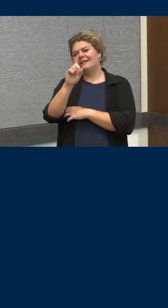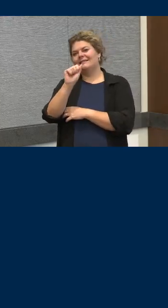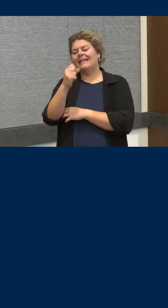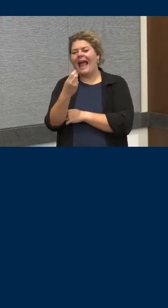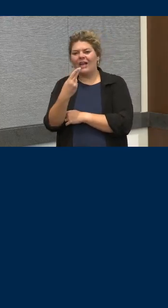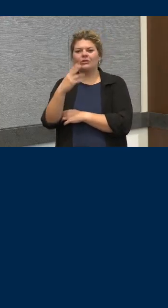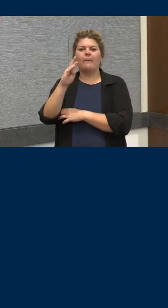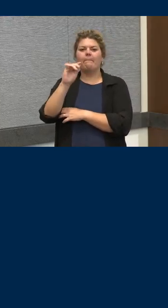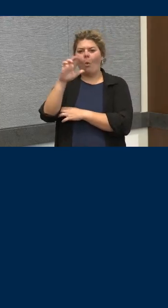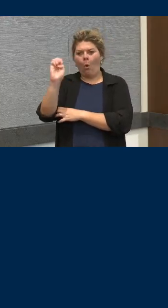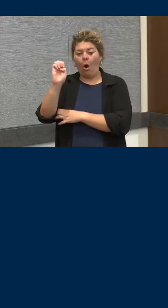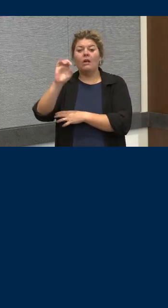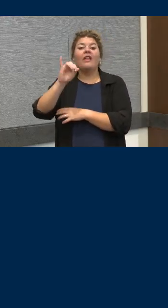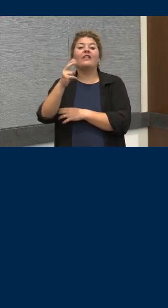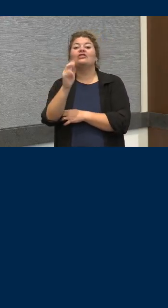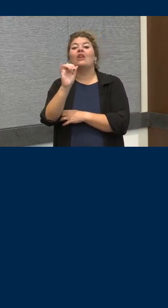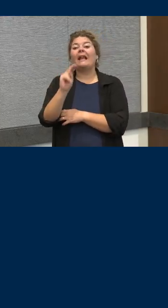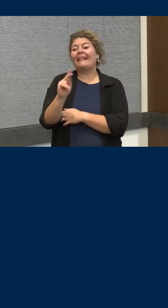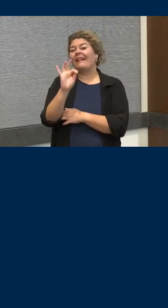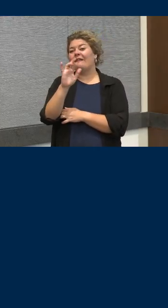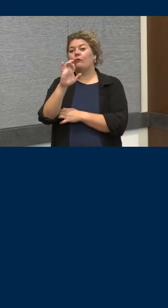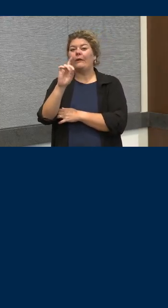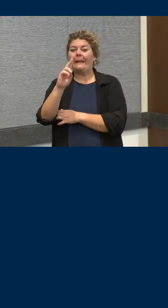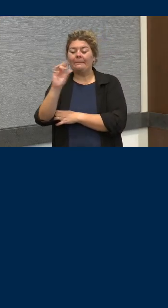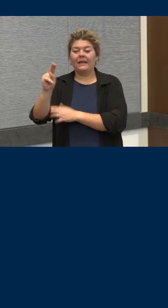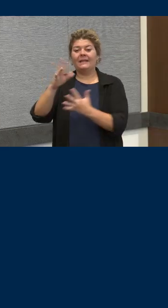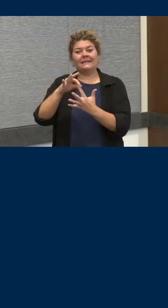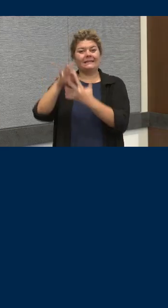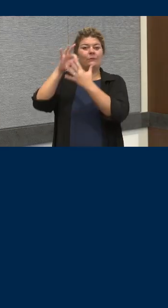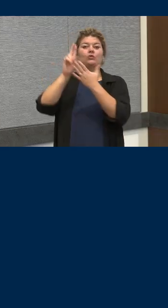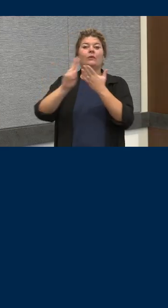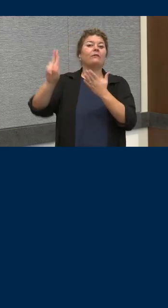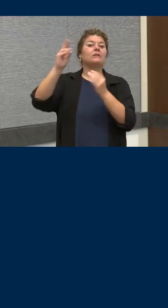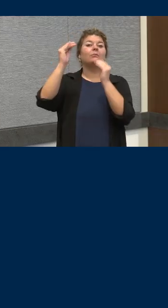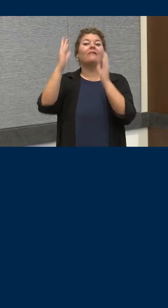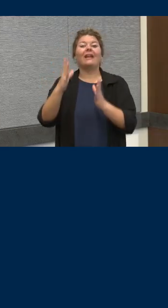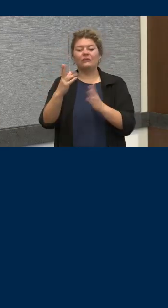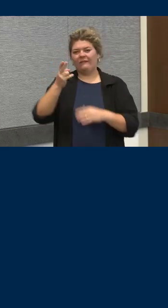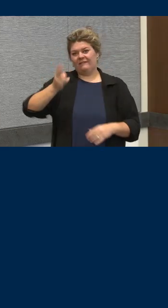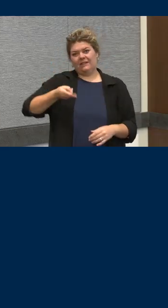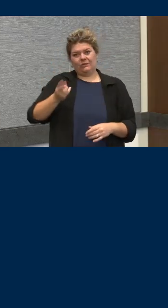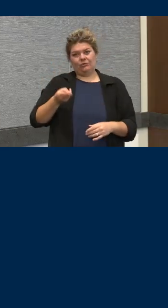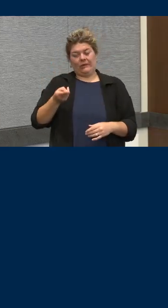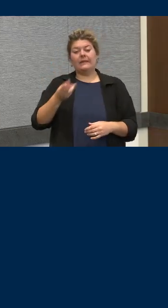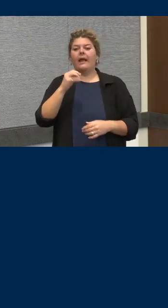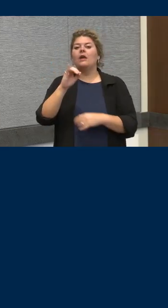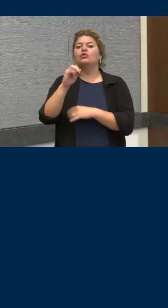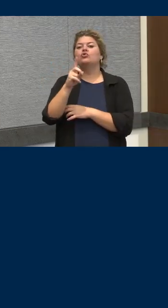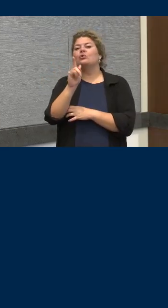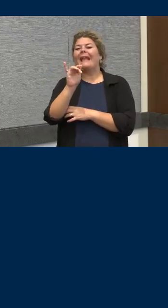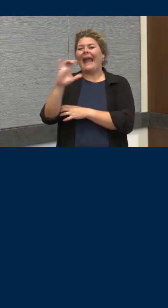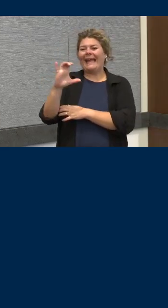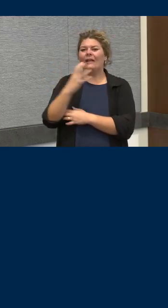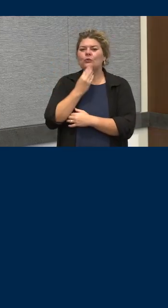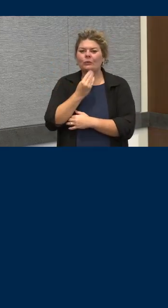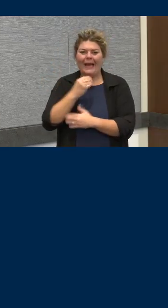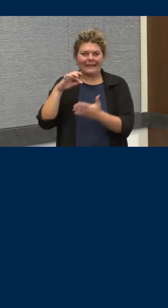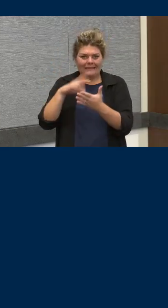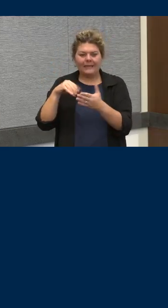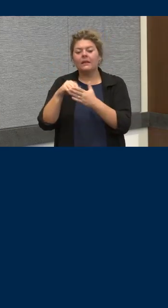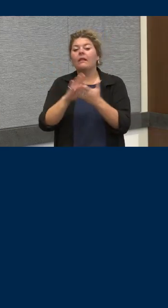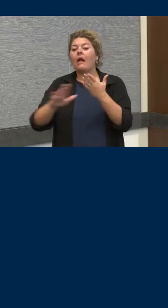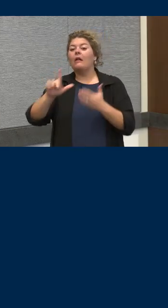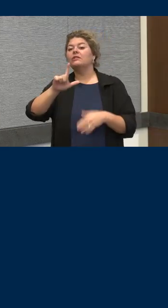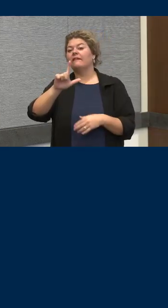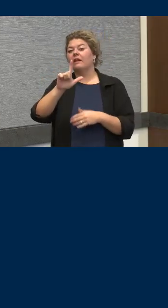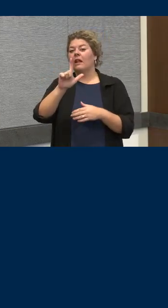the Jonathan Friedman Distinguished University Professor of History and Judaic Studies in the College of